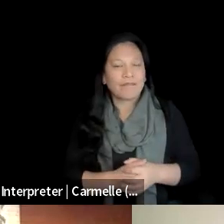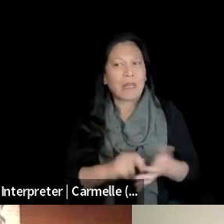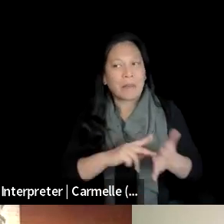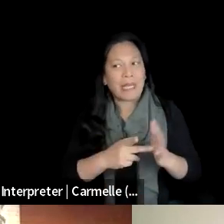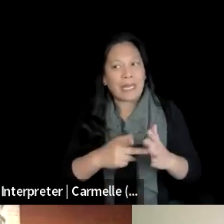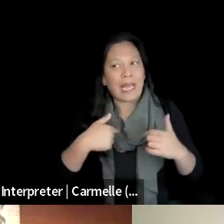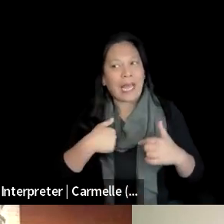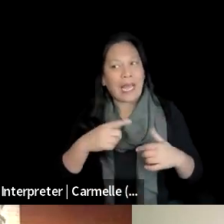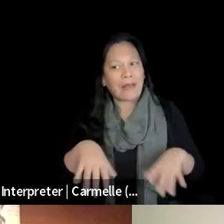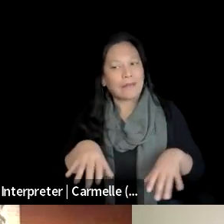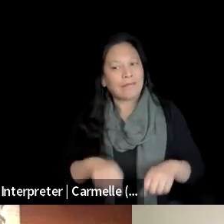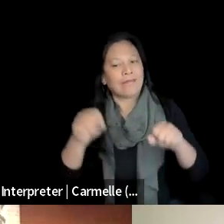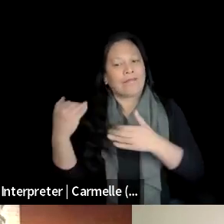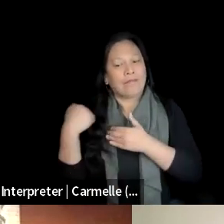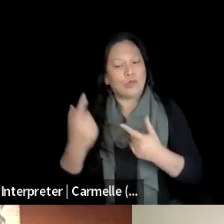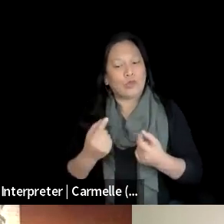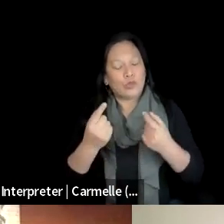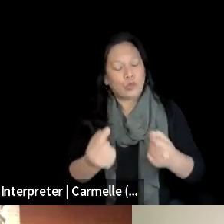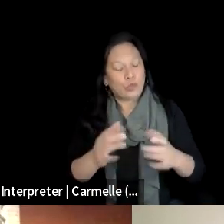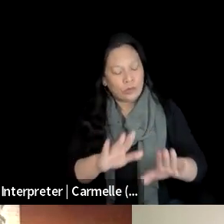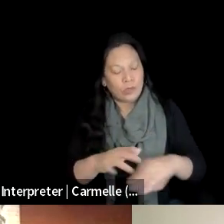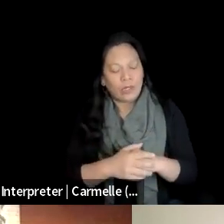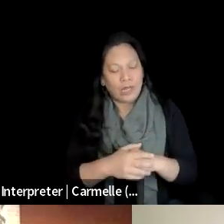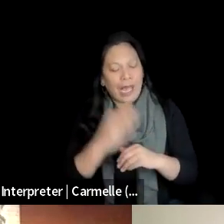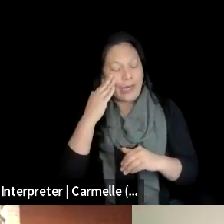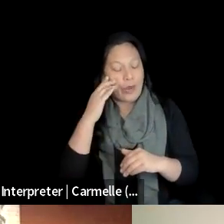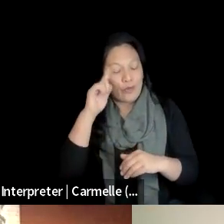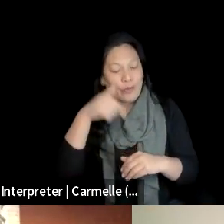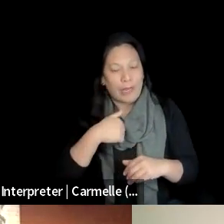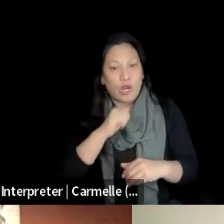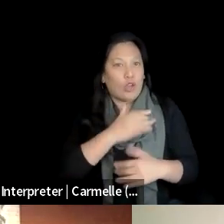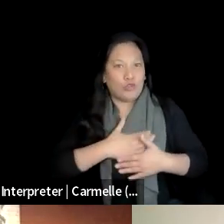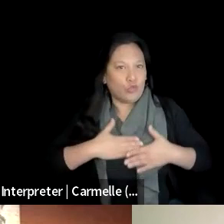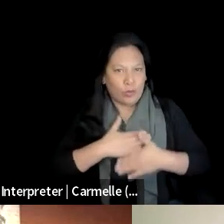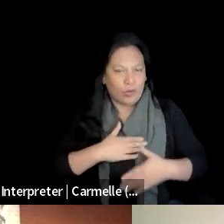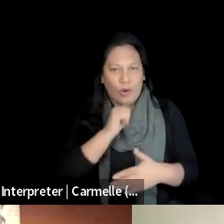thing, as much as it's like, it gives me shudders and the heebie-jeebies to kind